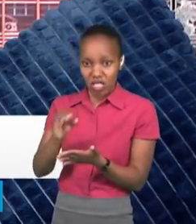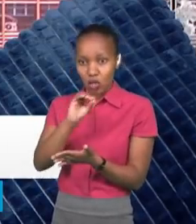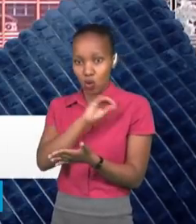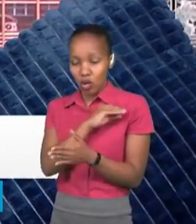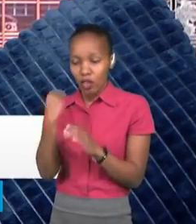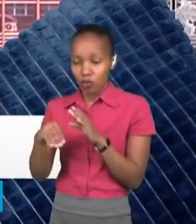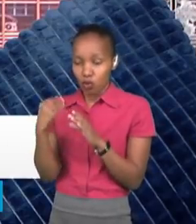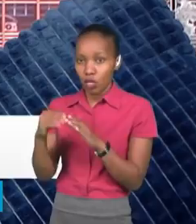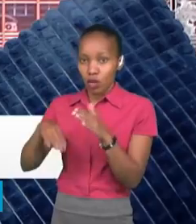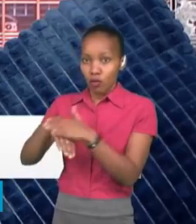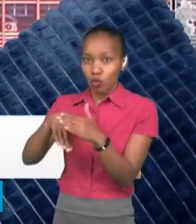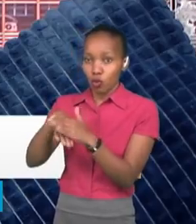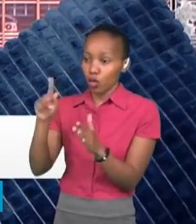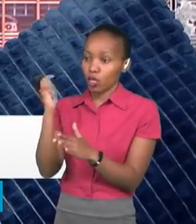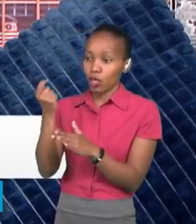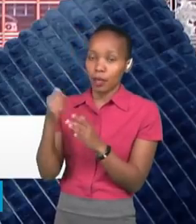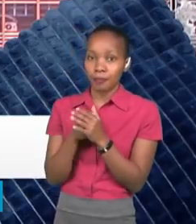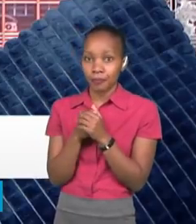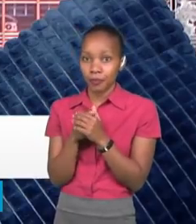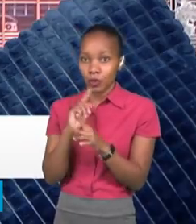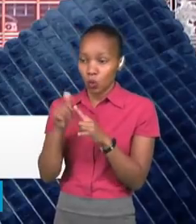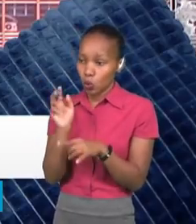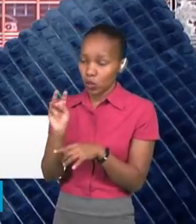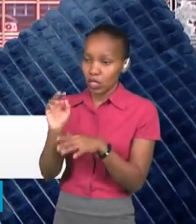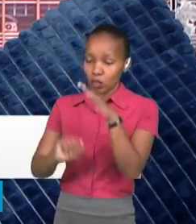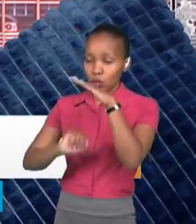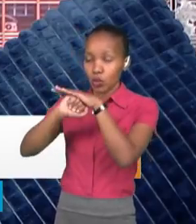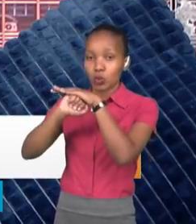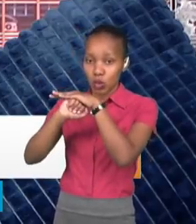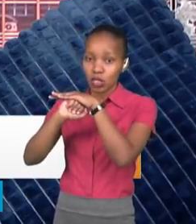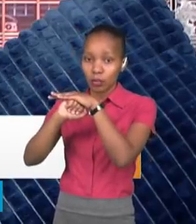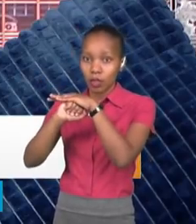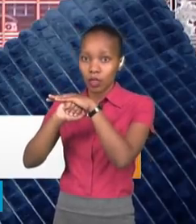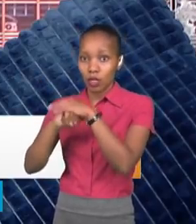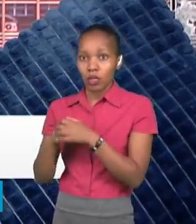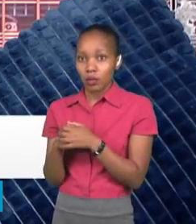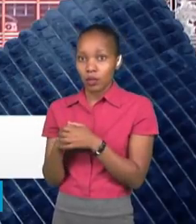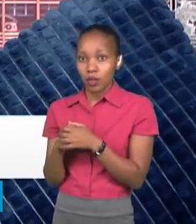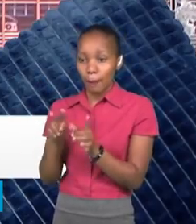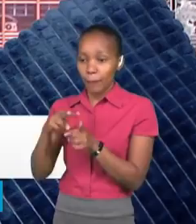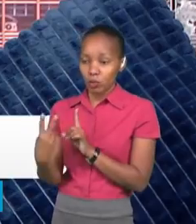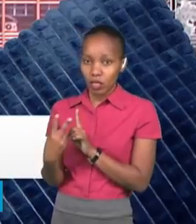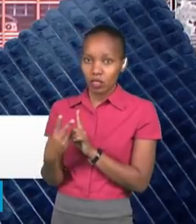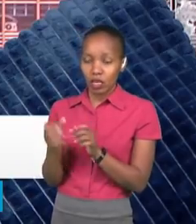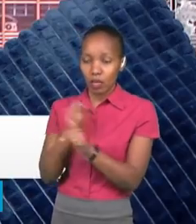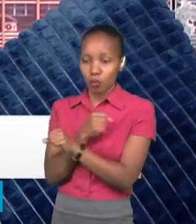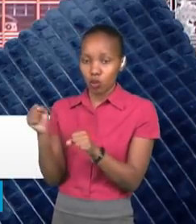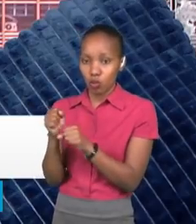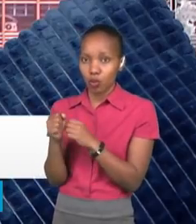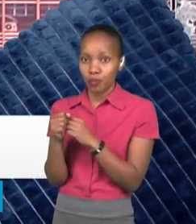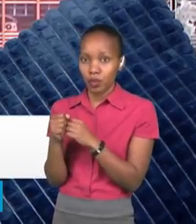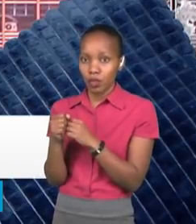in football in Kenya. Because if you look at it from a sponsorship point of view, it's very difficult to convince corporates to come into Kenya